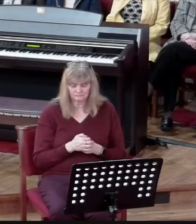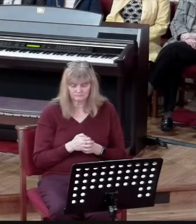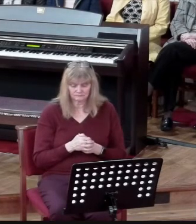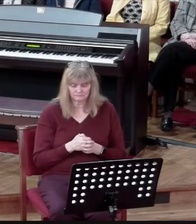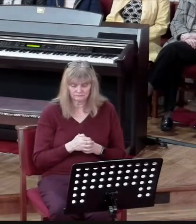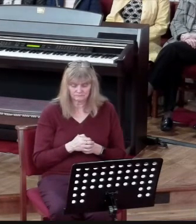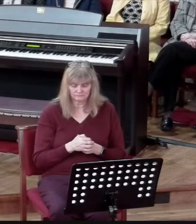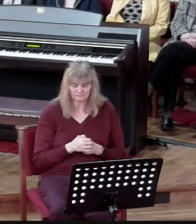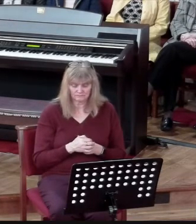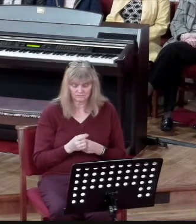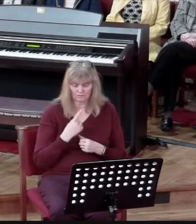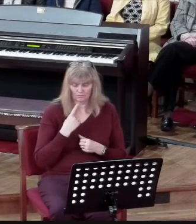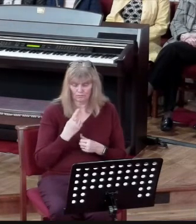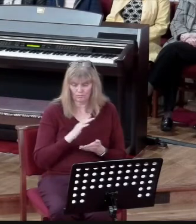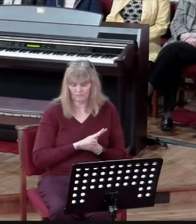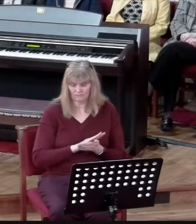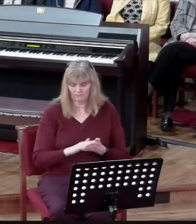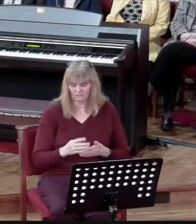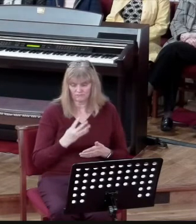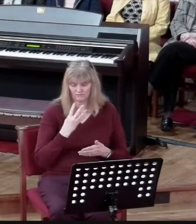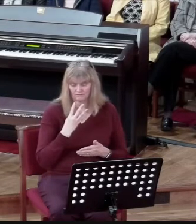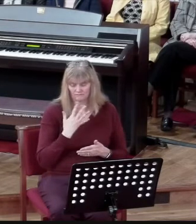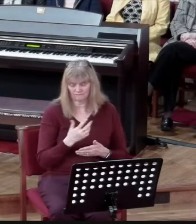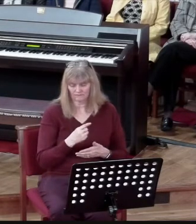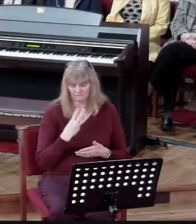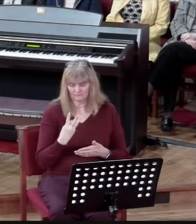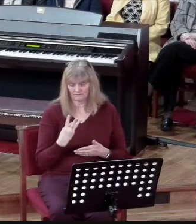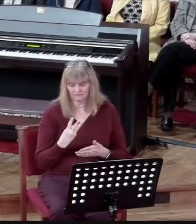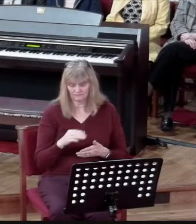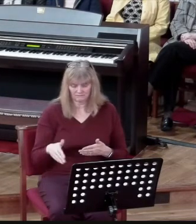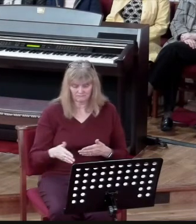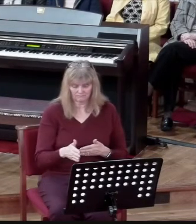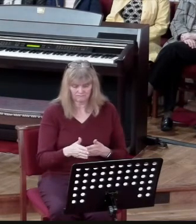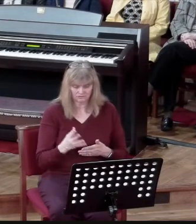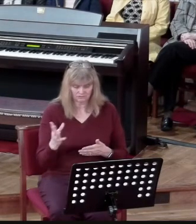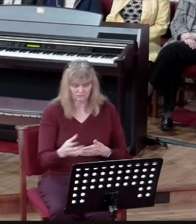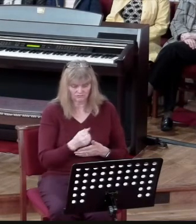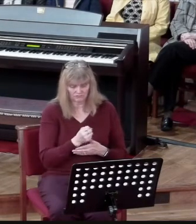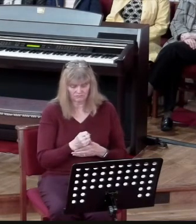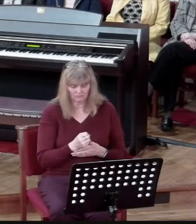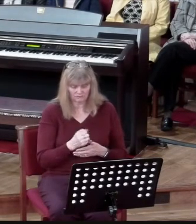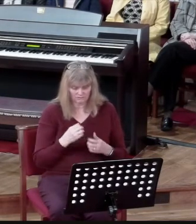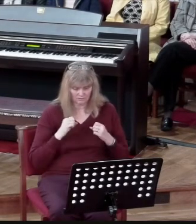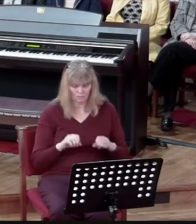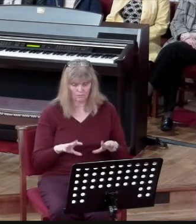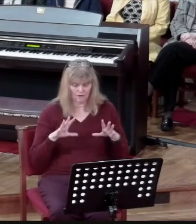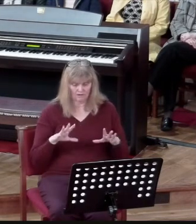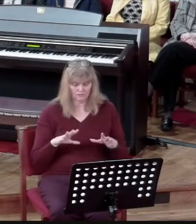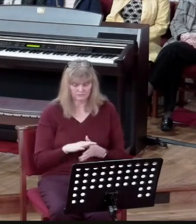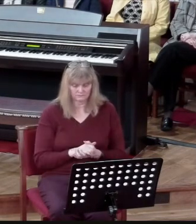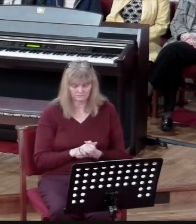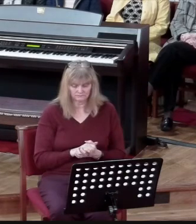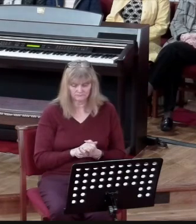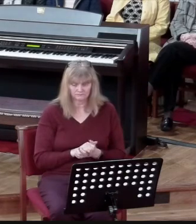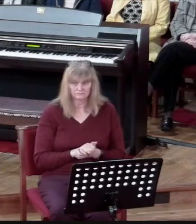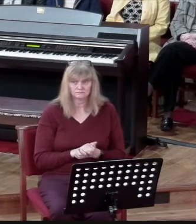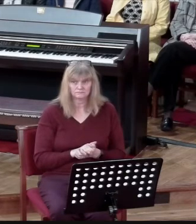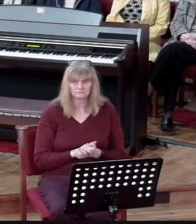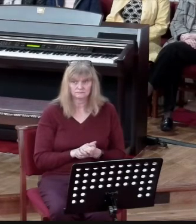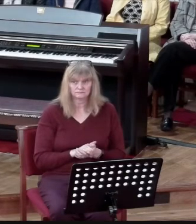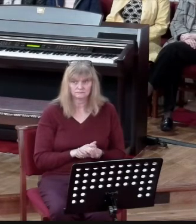153? They couldn't believe what they'd done. But you know, the real point of this, the real point of what's going on here is that